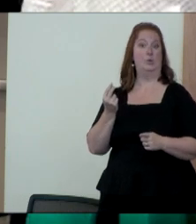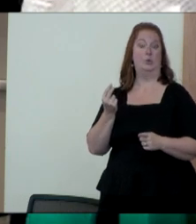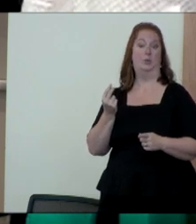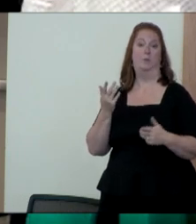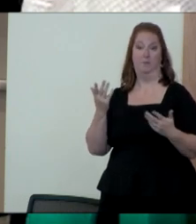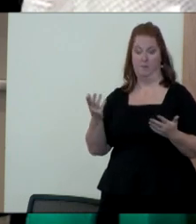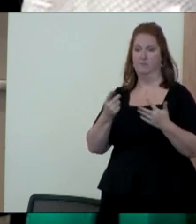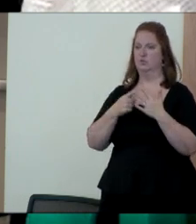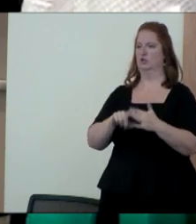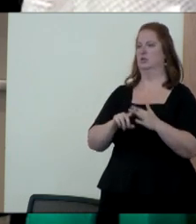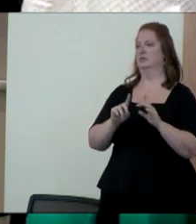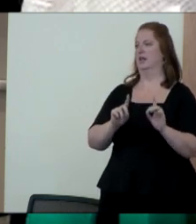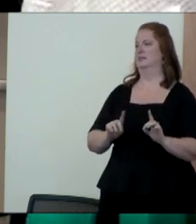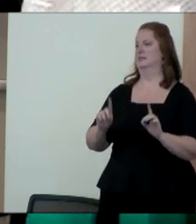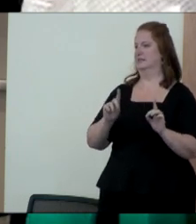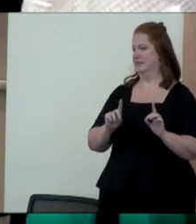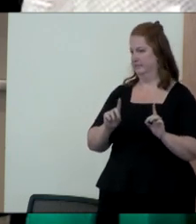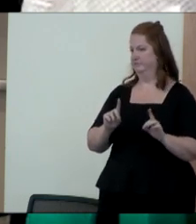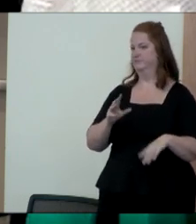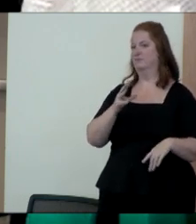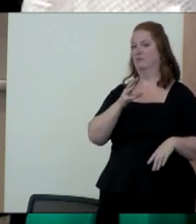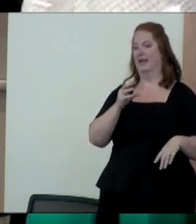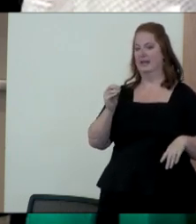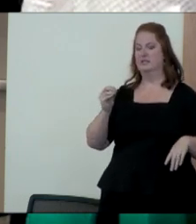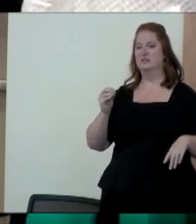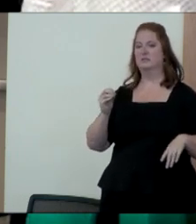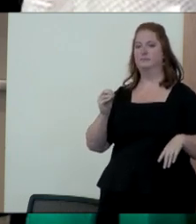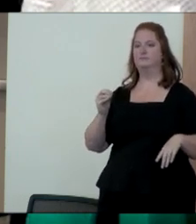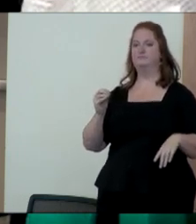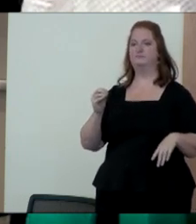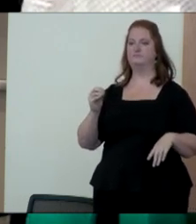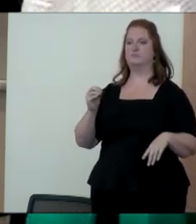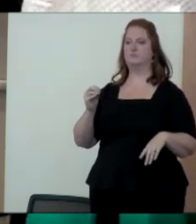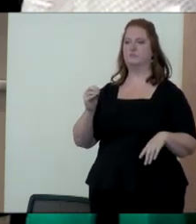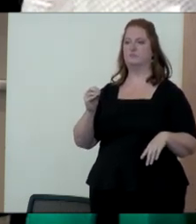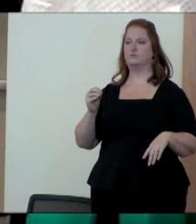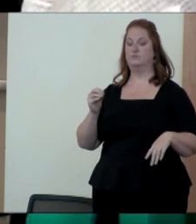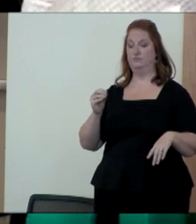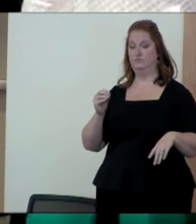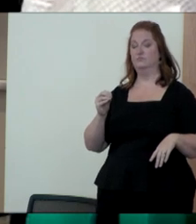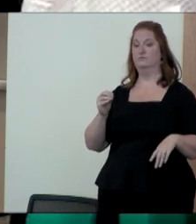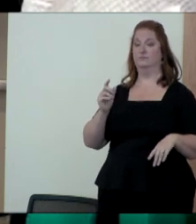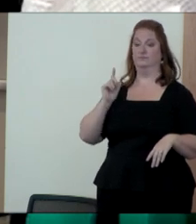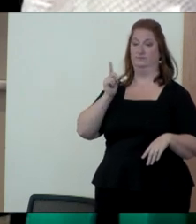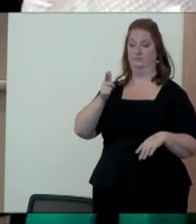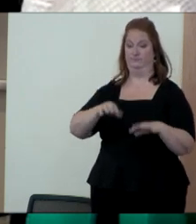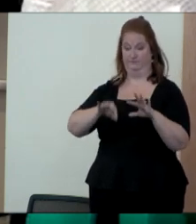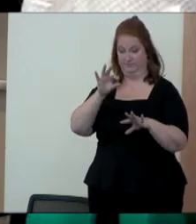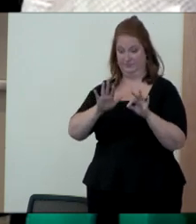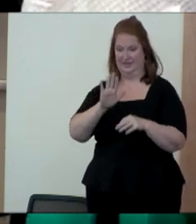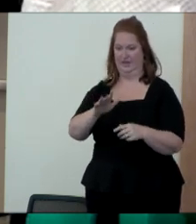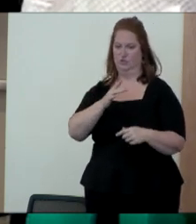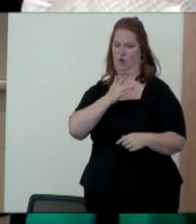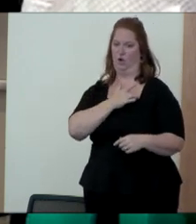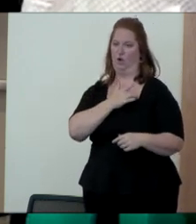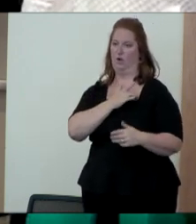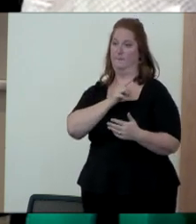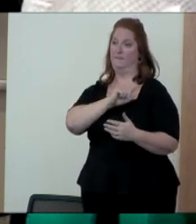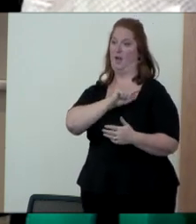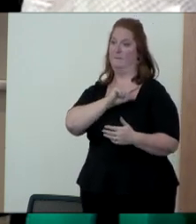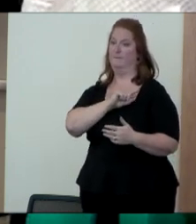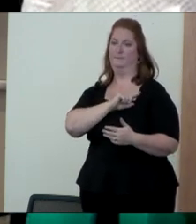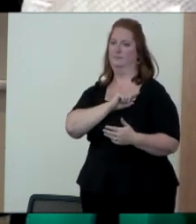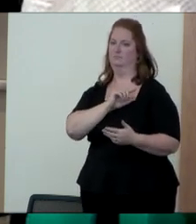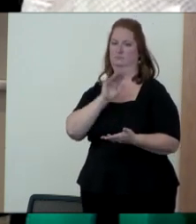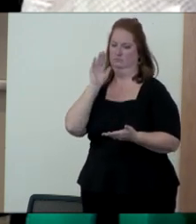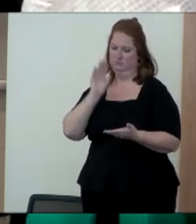began dialysis, and it was also discovered that his heart was pumping at about